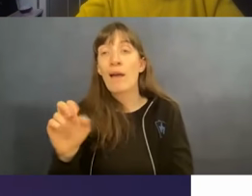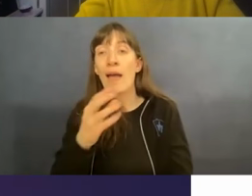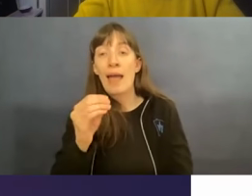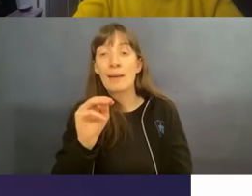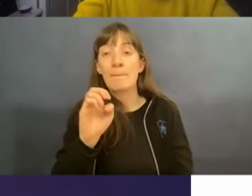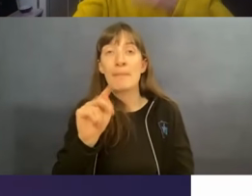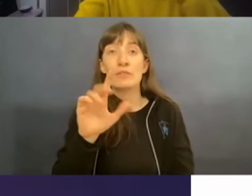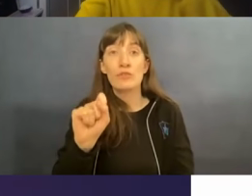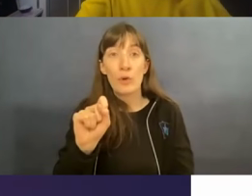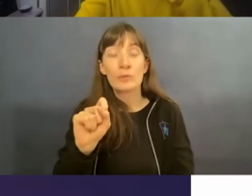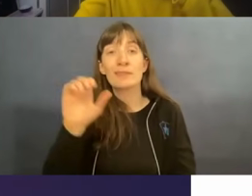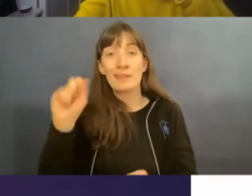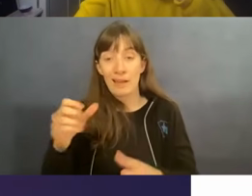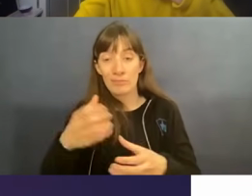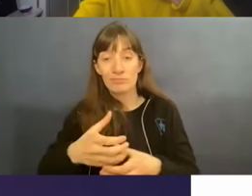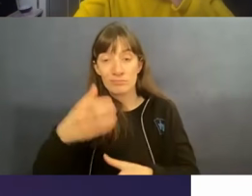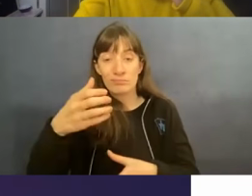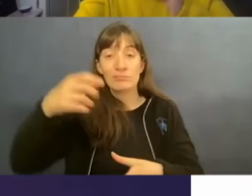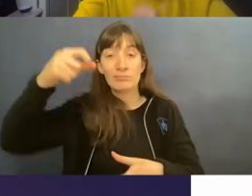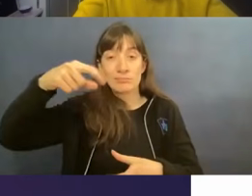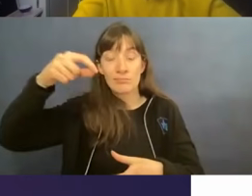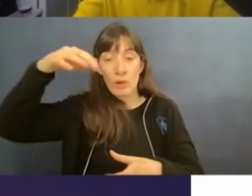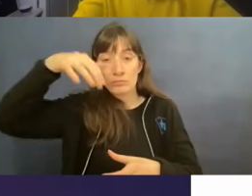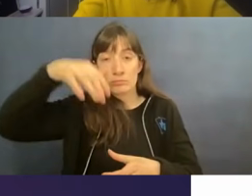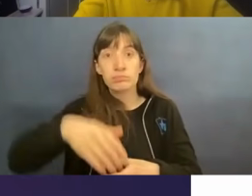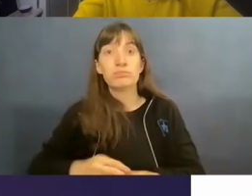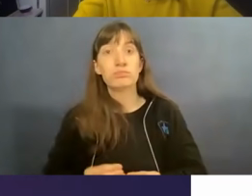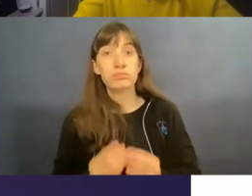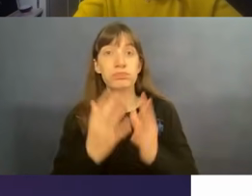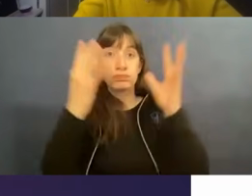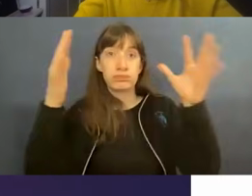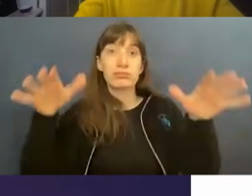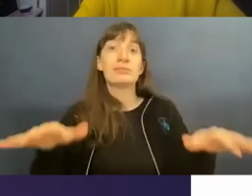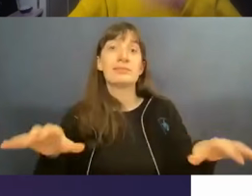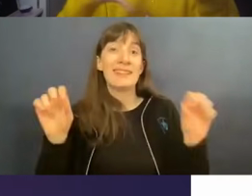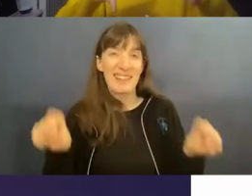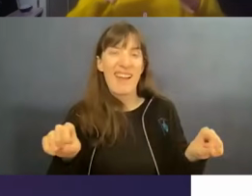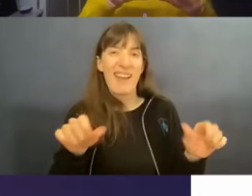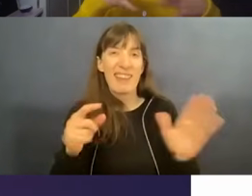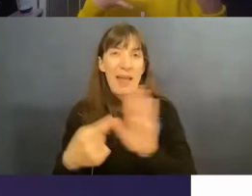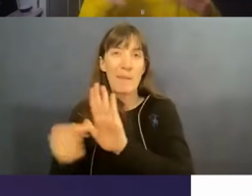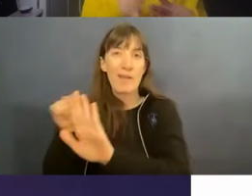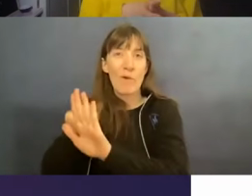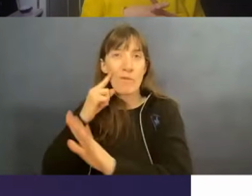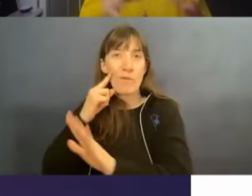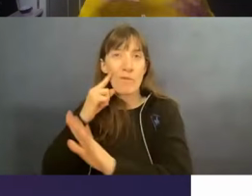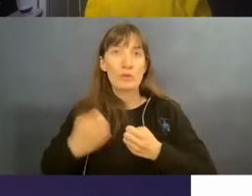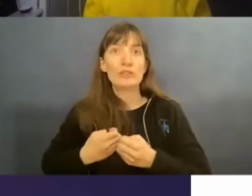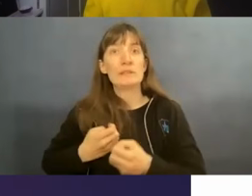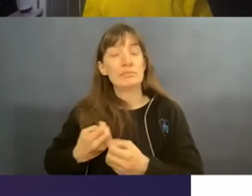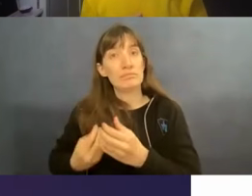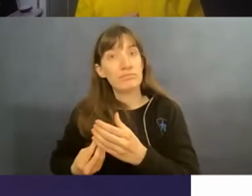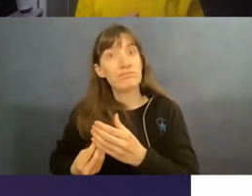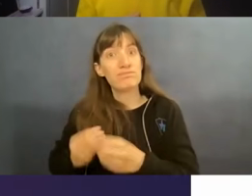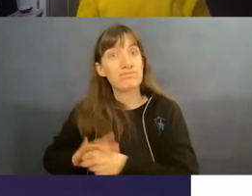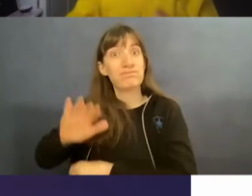up and end up in a volcano and their tummies coming out in an explosive episode. Yeah, of like even that metaphor of the beach ball, right? If there's a beach ball and you're